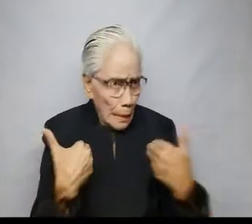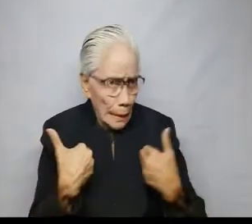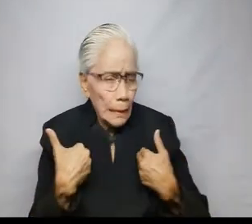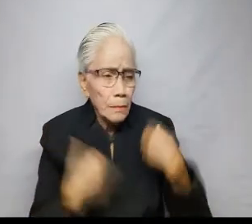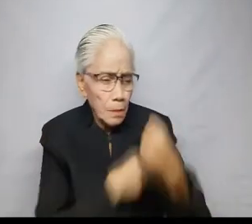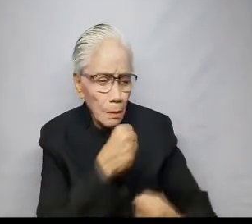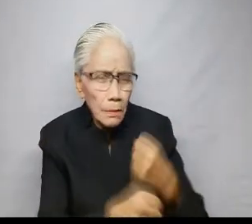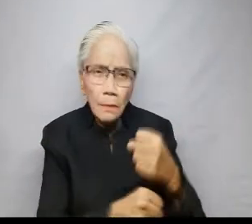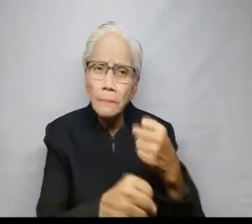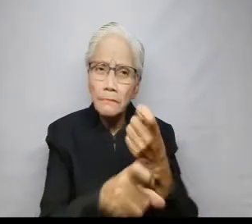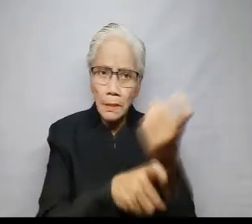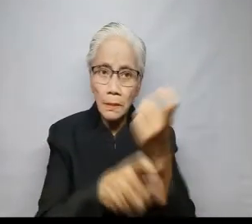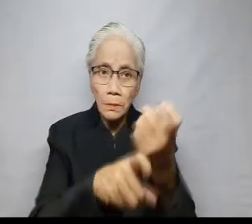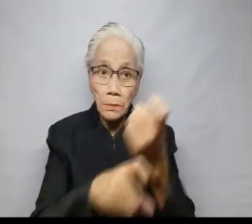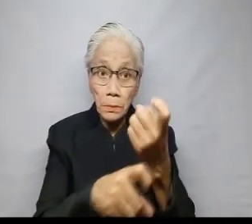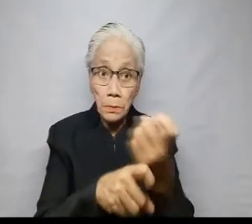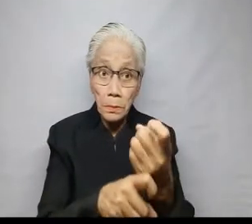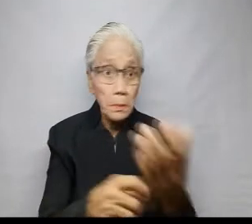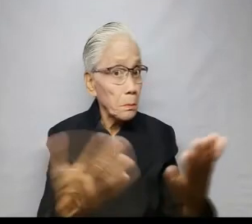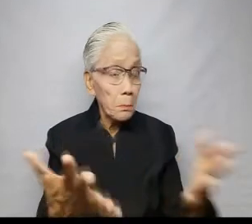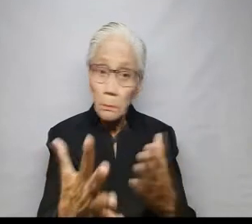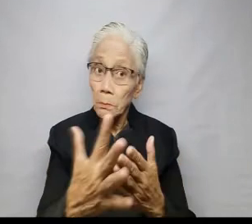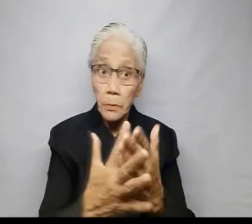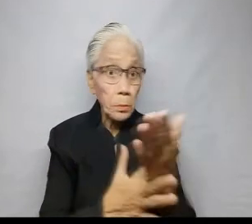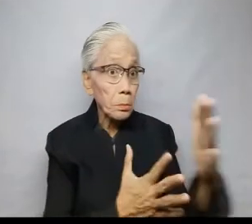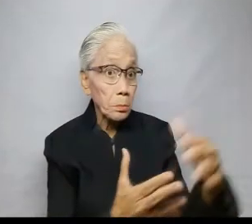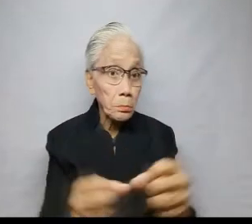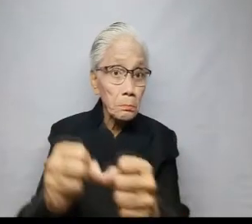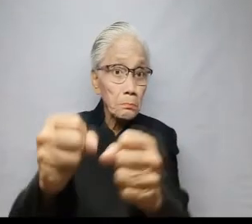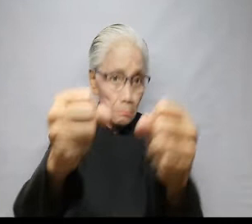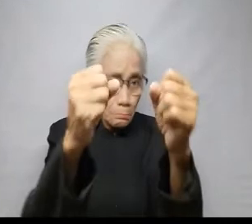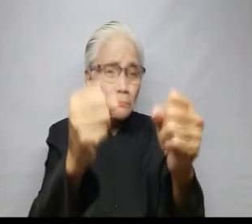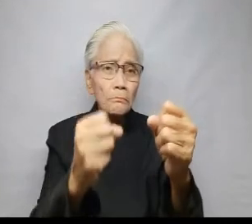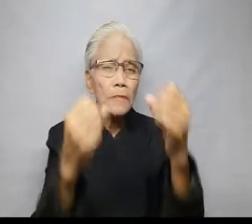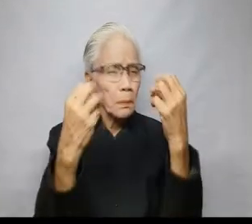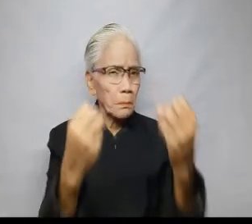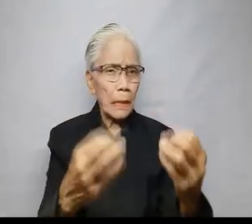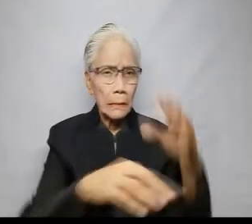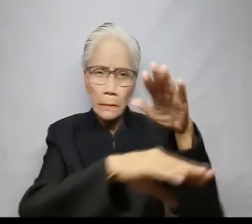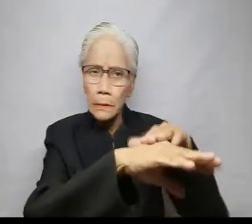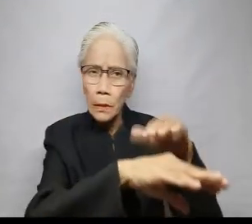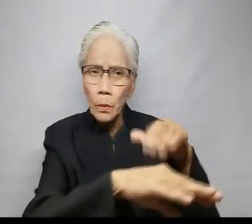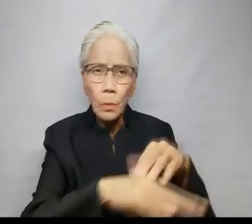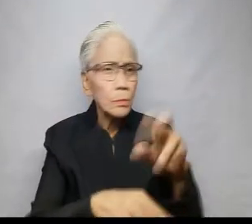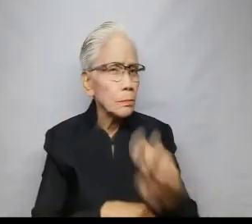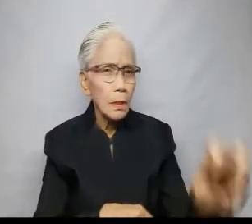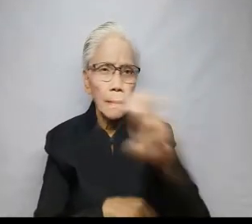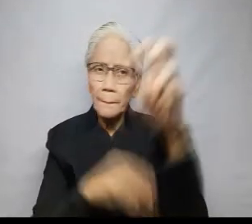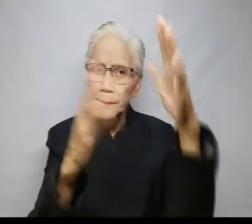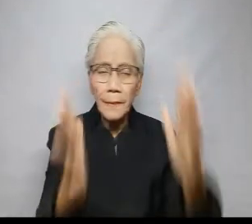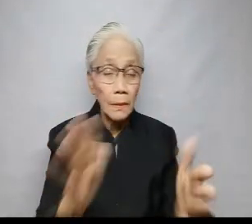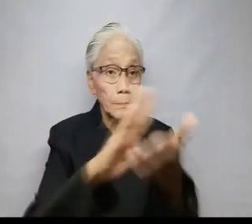are sufferings and persecutions. It is through this street that we are called to